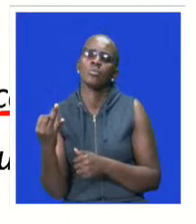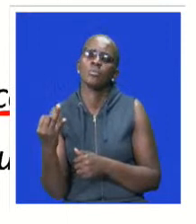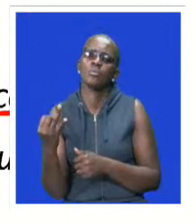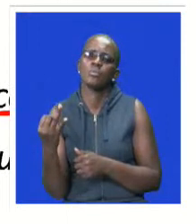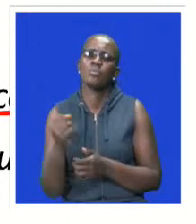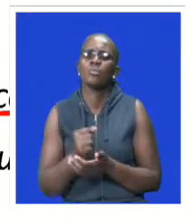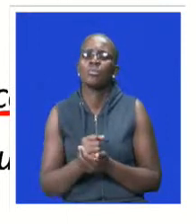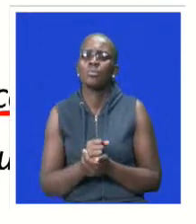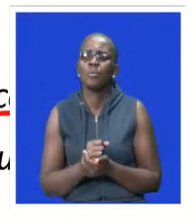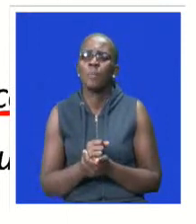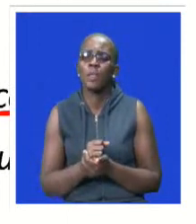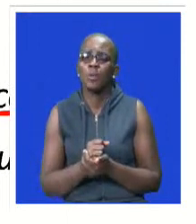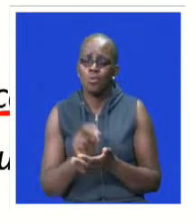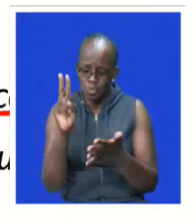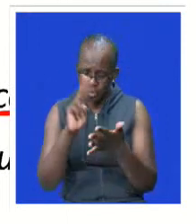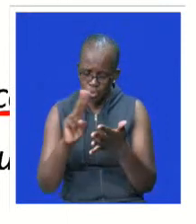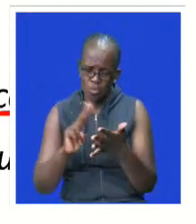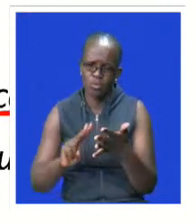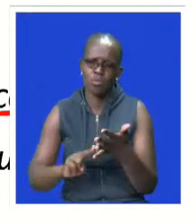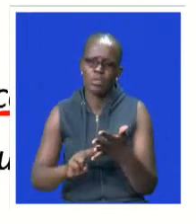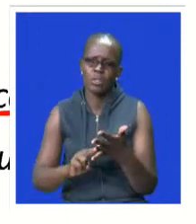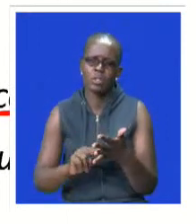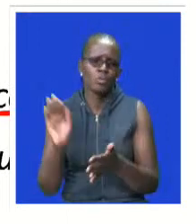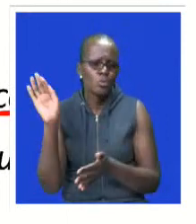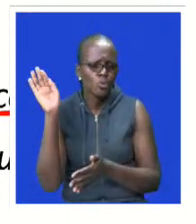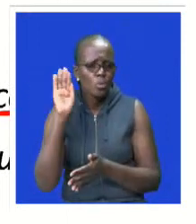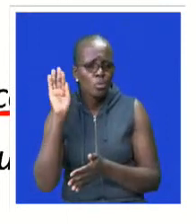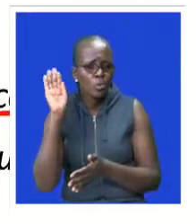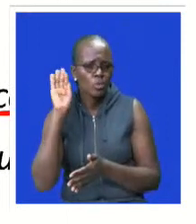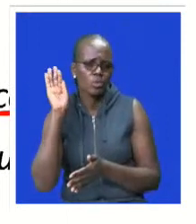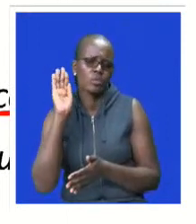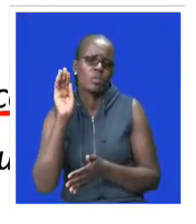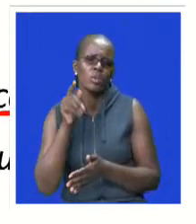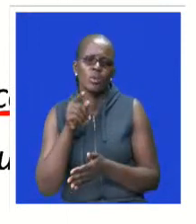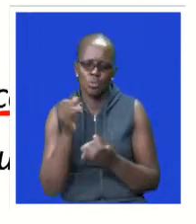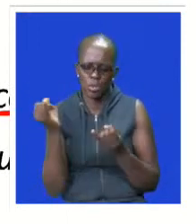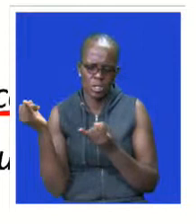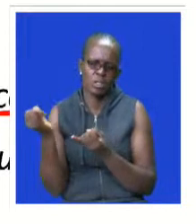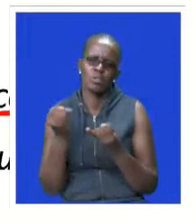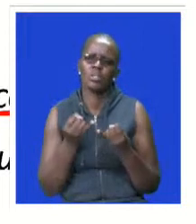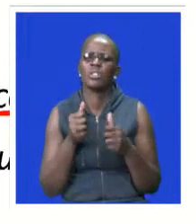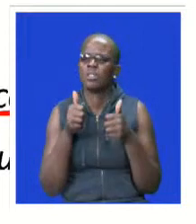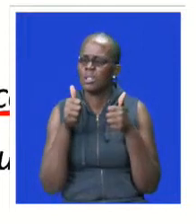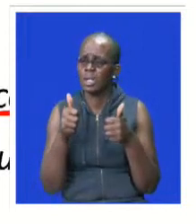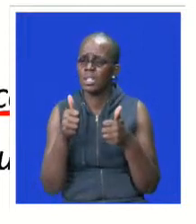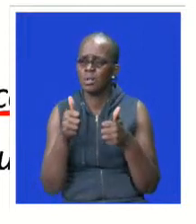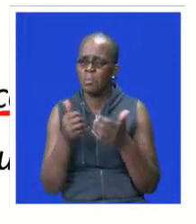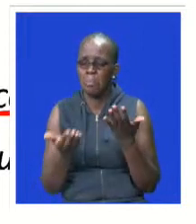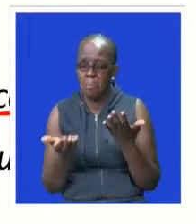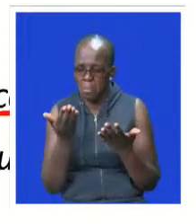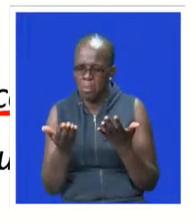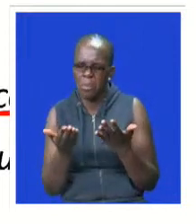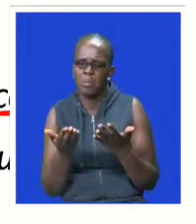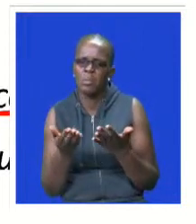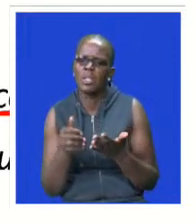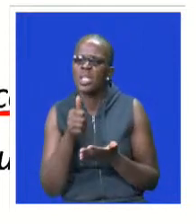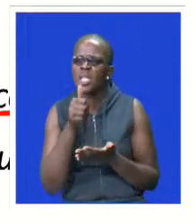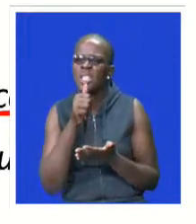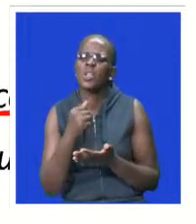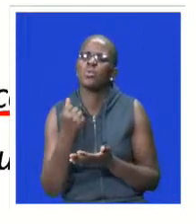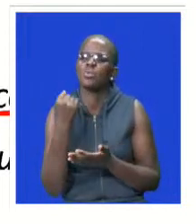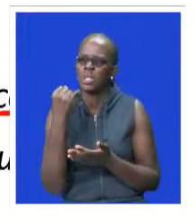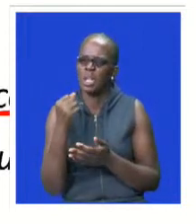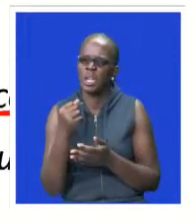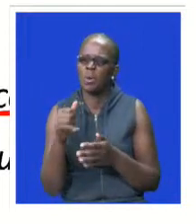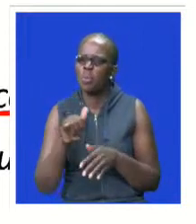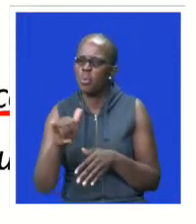immediately having read that introduction, you'd probably toss aside? Should you be the one, let's just imagine you are the one who's